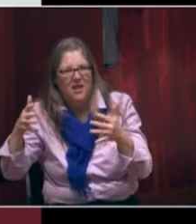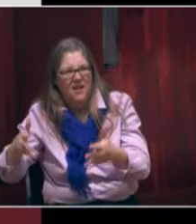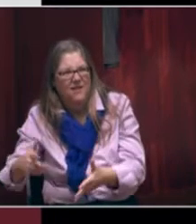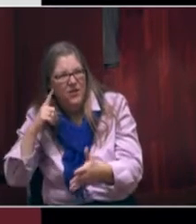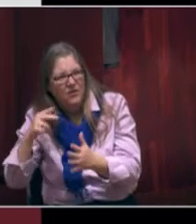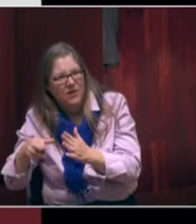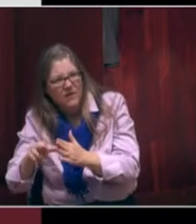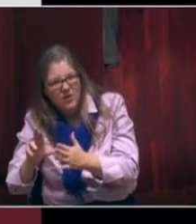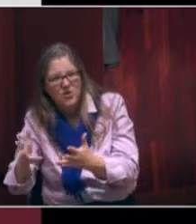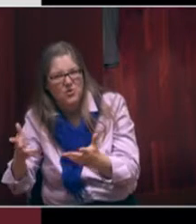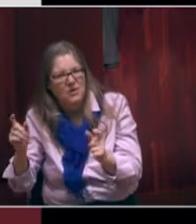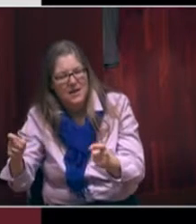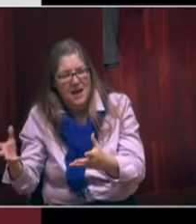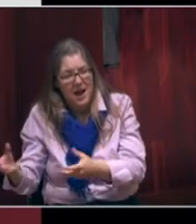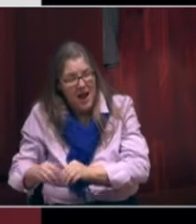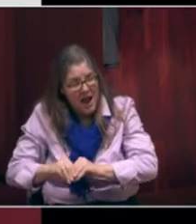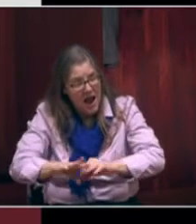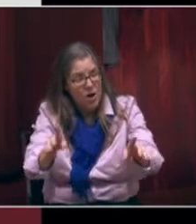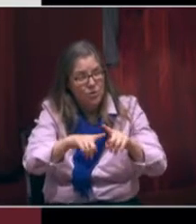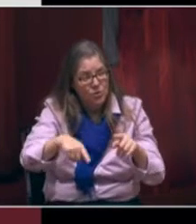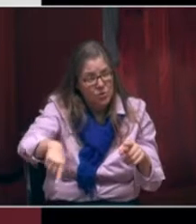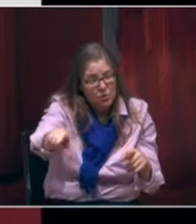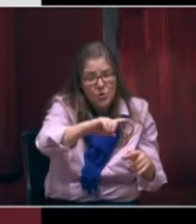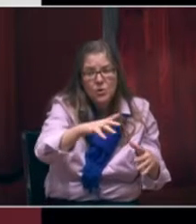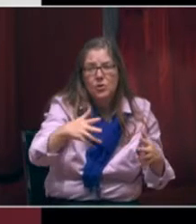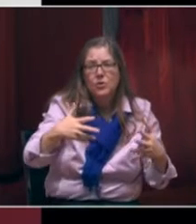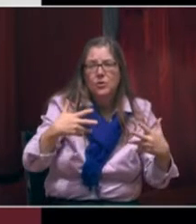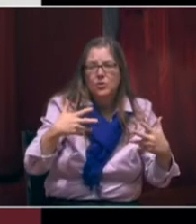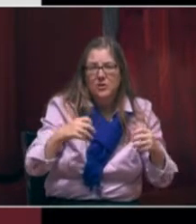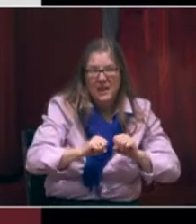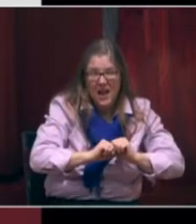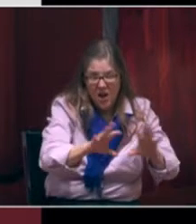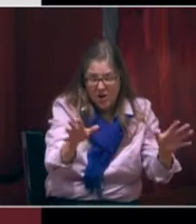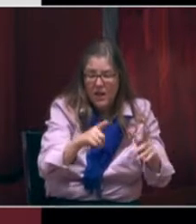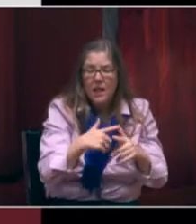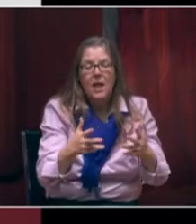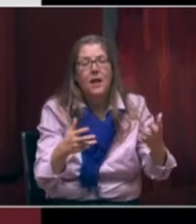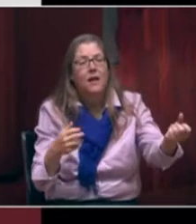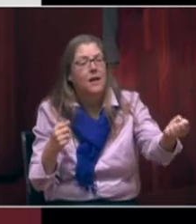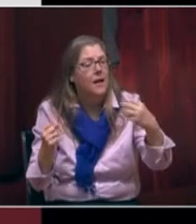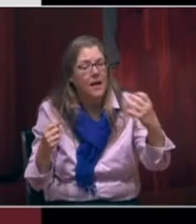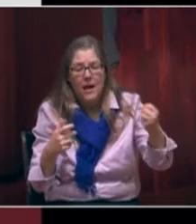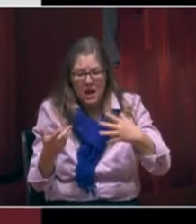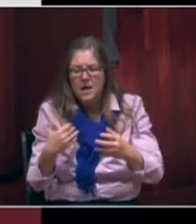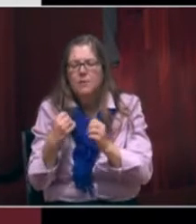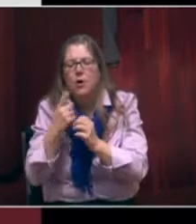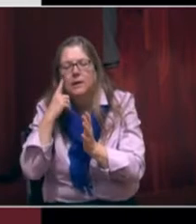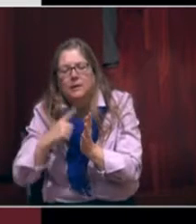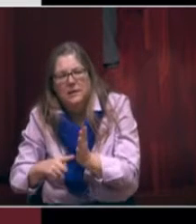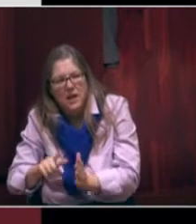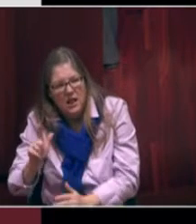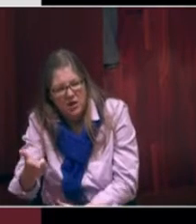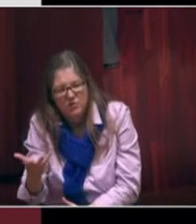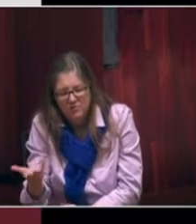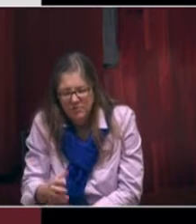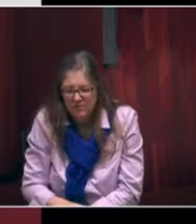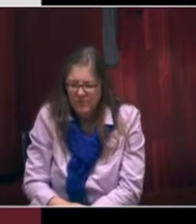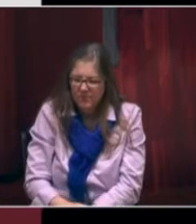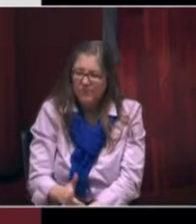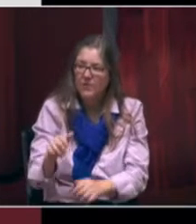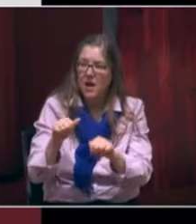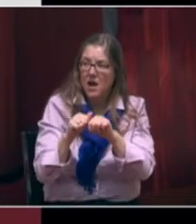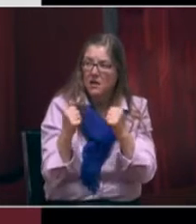other things. So if we can get them out to you and expend time later, that'll be the process. The agency letter or communication that's going